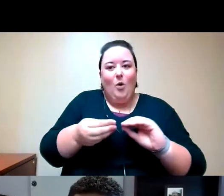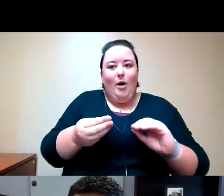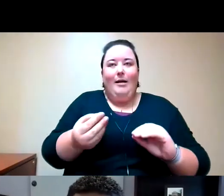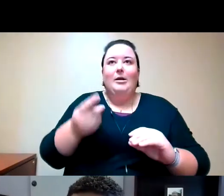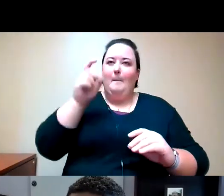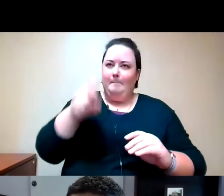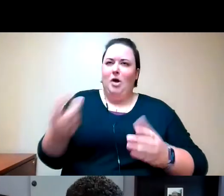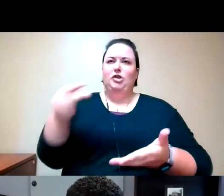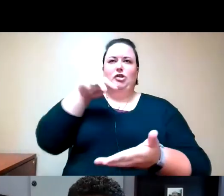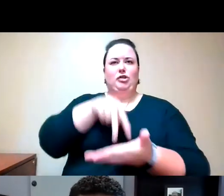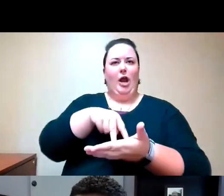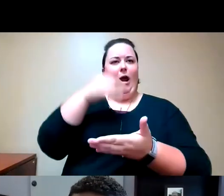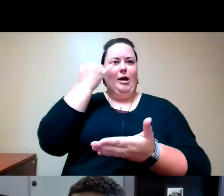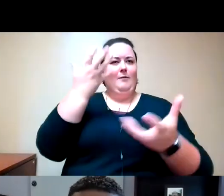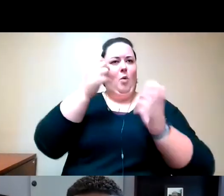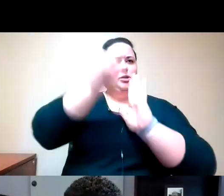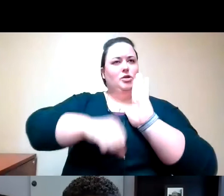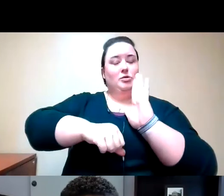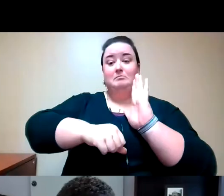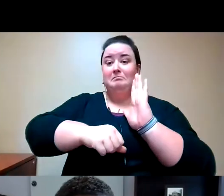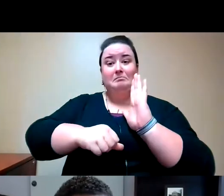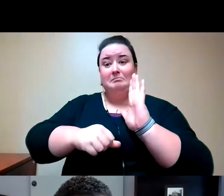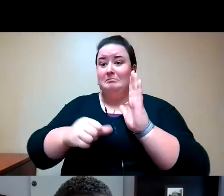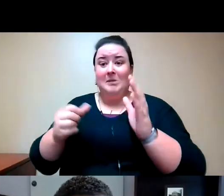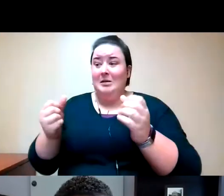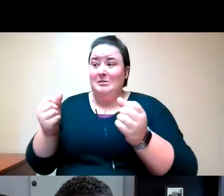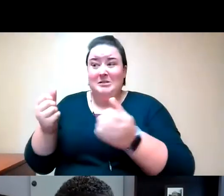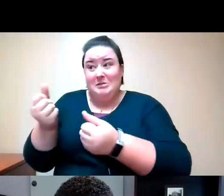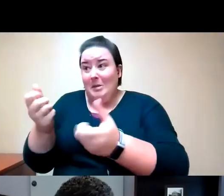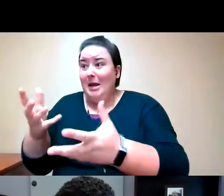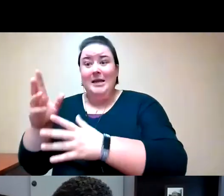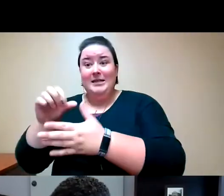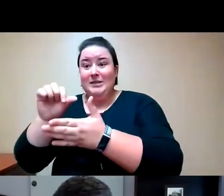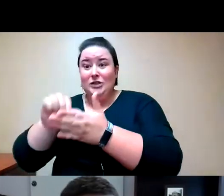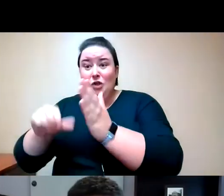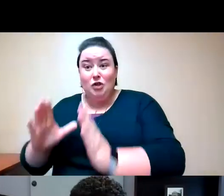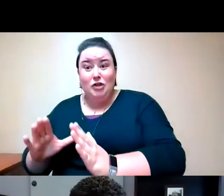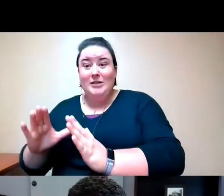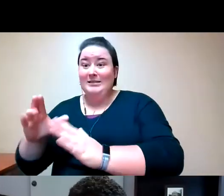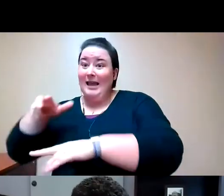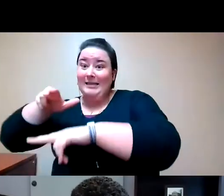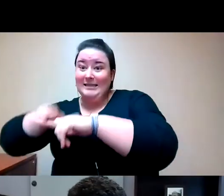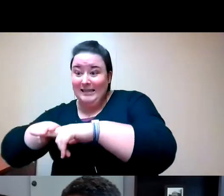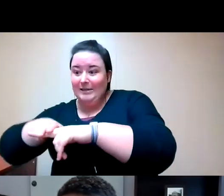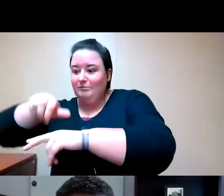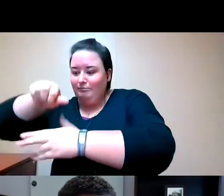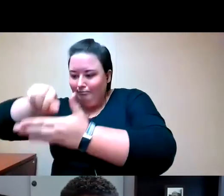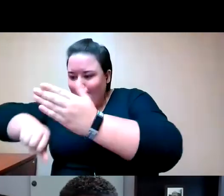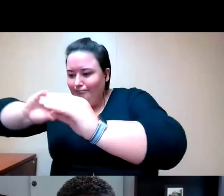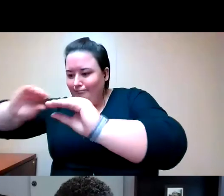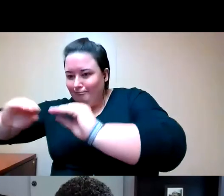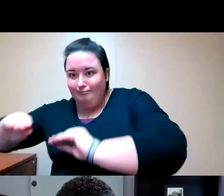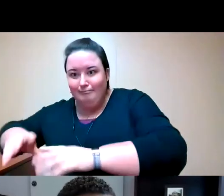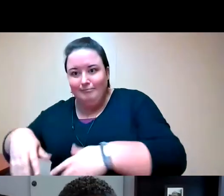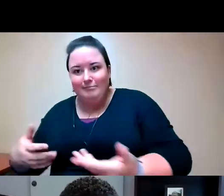surgeon, because there are plenty of surgeons that operate sitting down. And so this is just another one of the things that, as I've gone through my journey and I